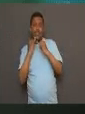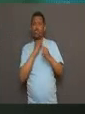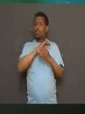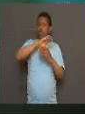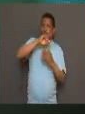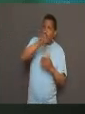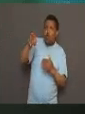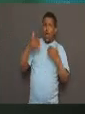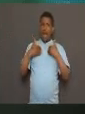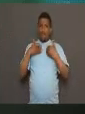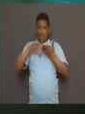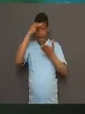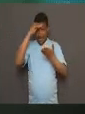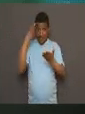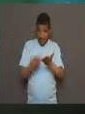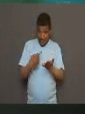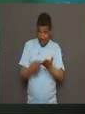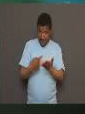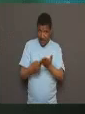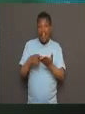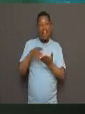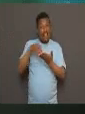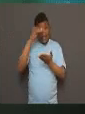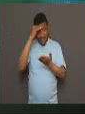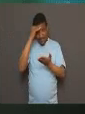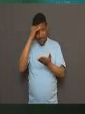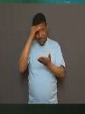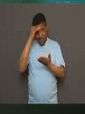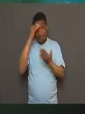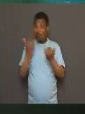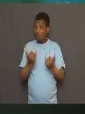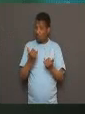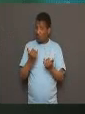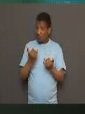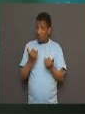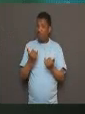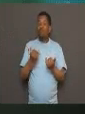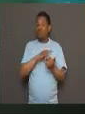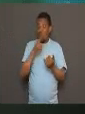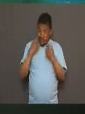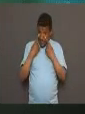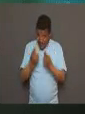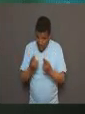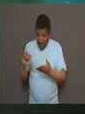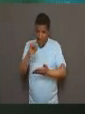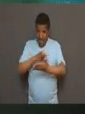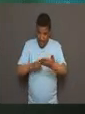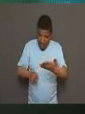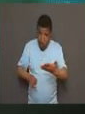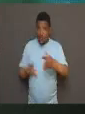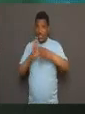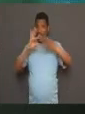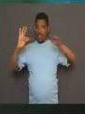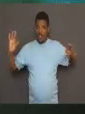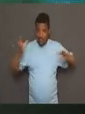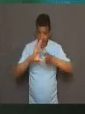have learned in this lesson. In a moment, you will see a list of